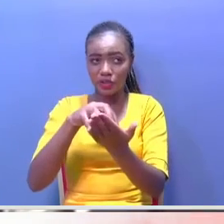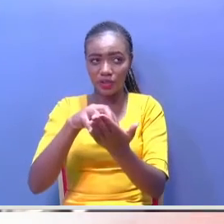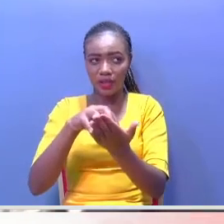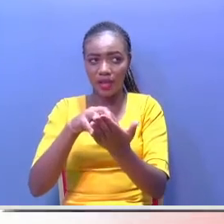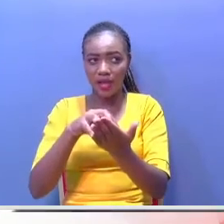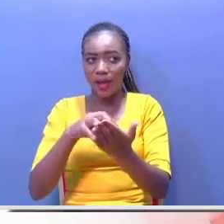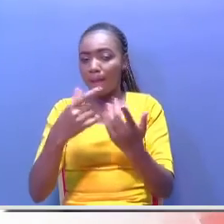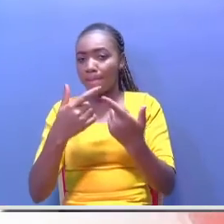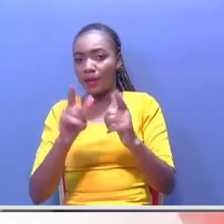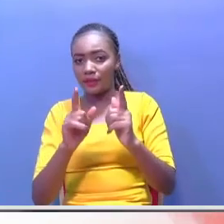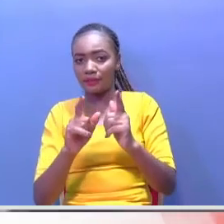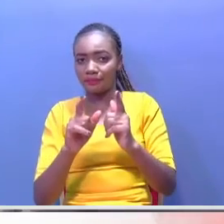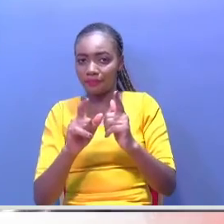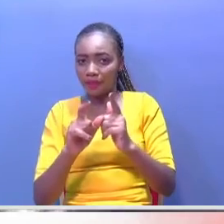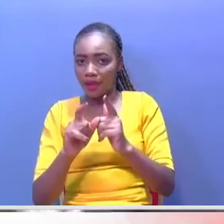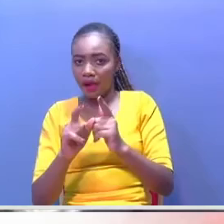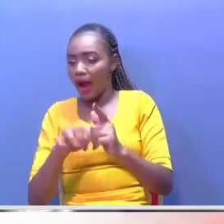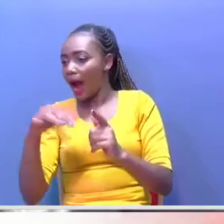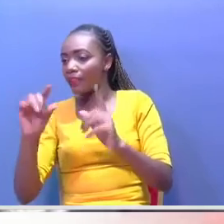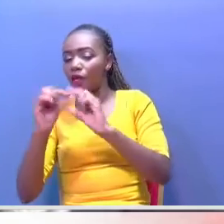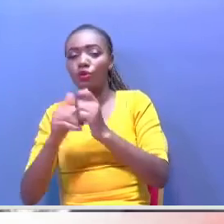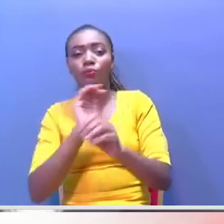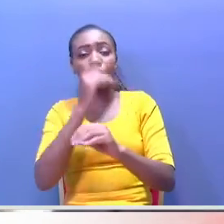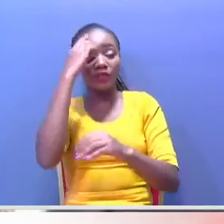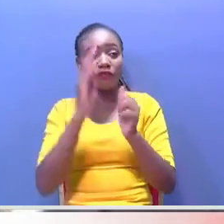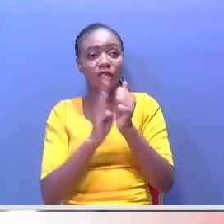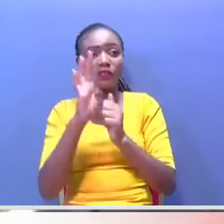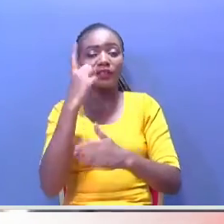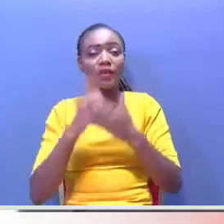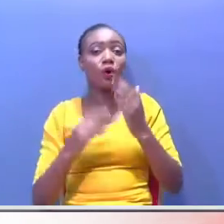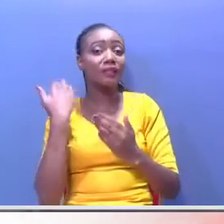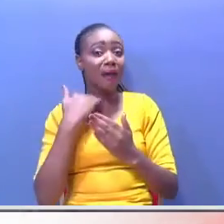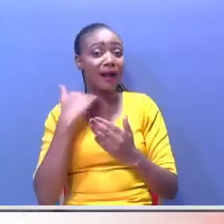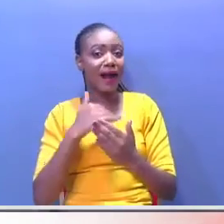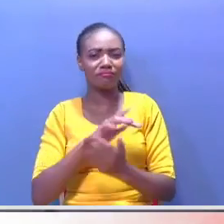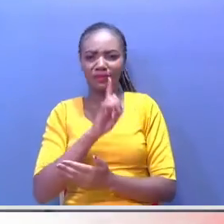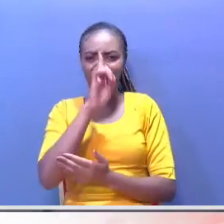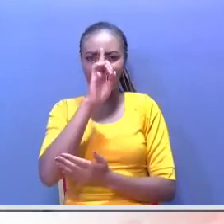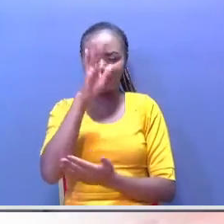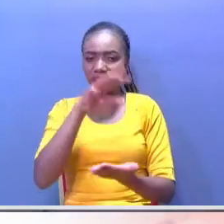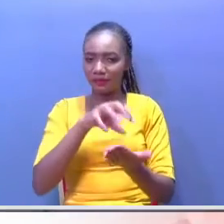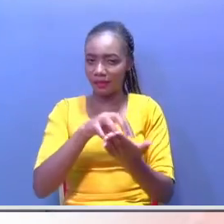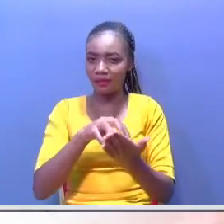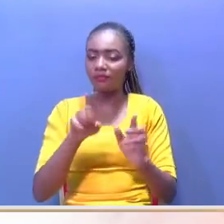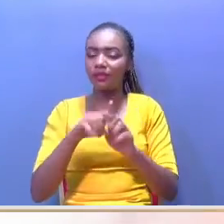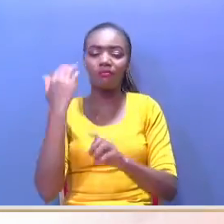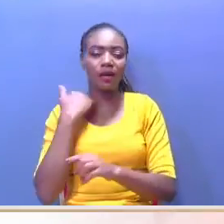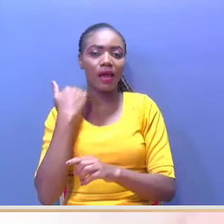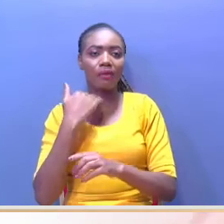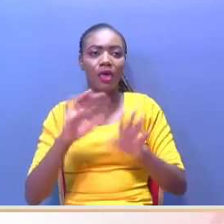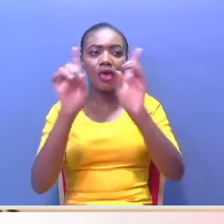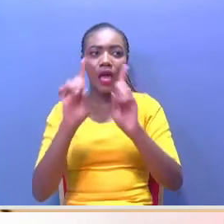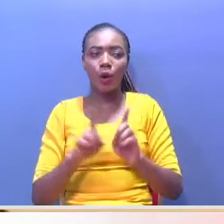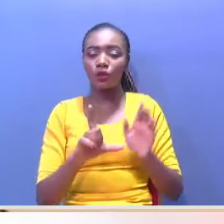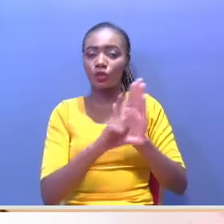of 14 requested by the prosecution, saying murder is a serious offence. And the application by the accused person's